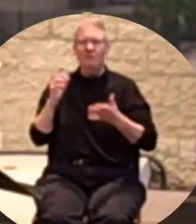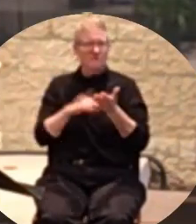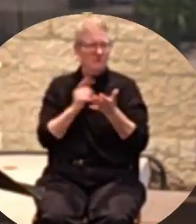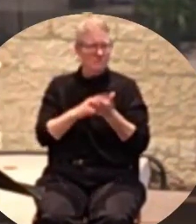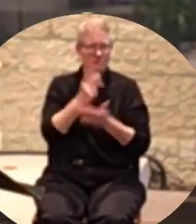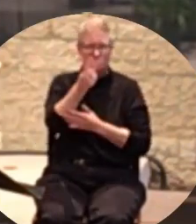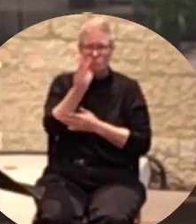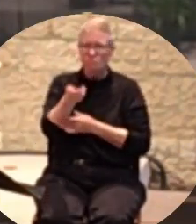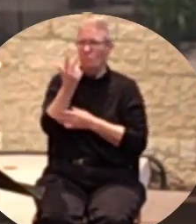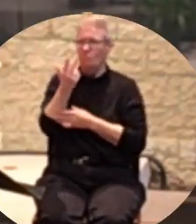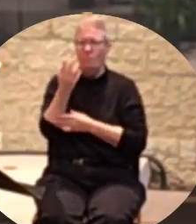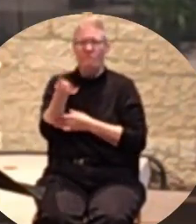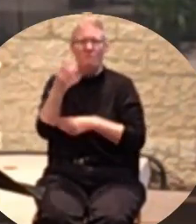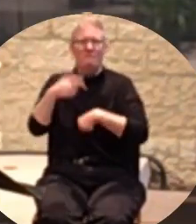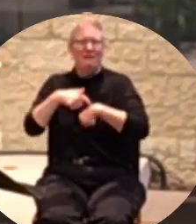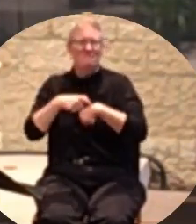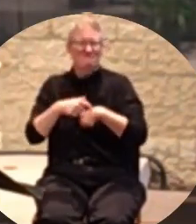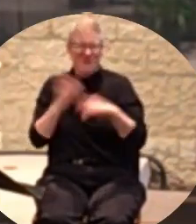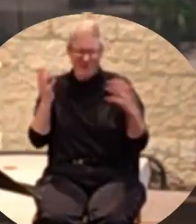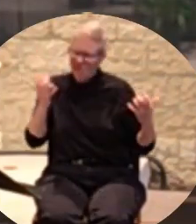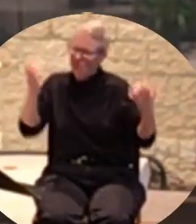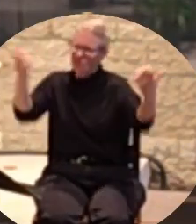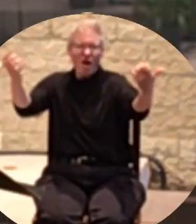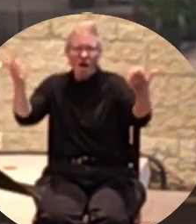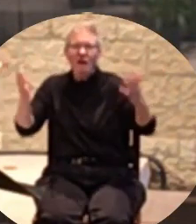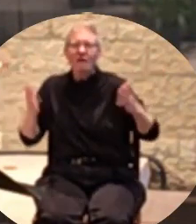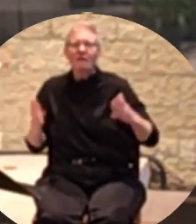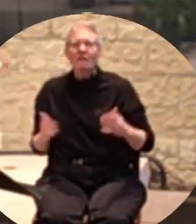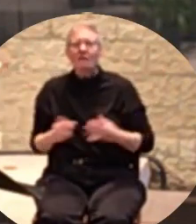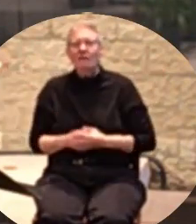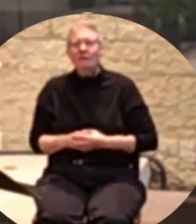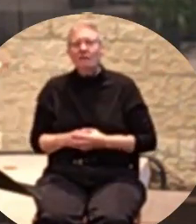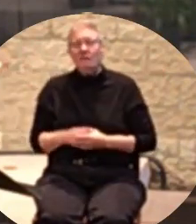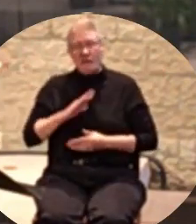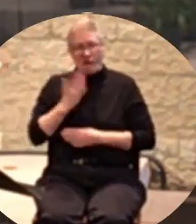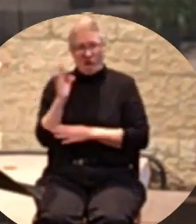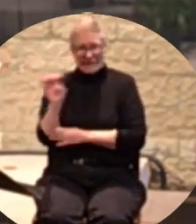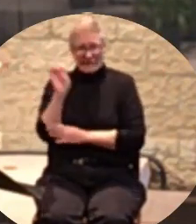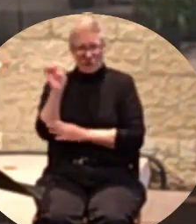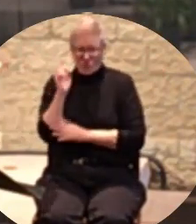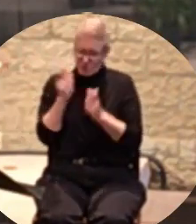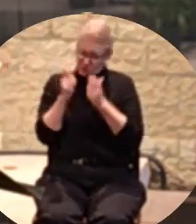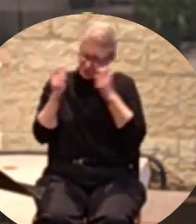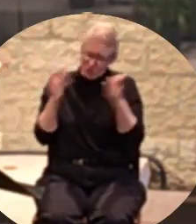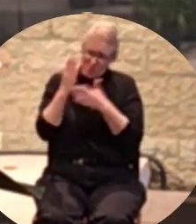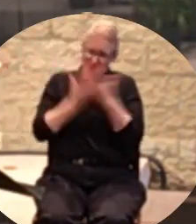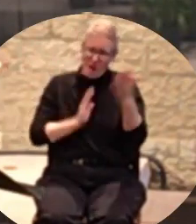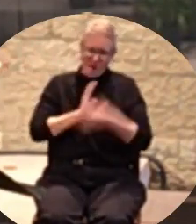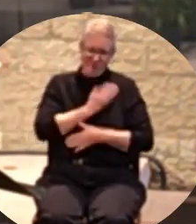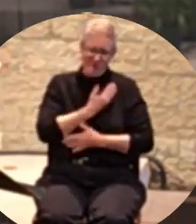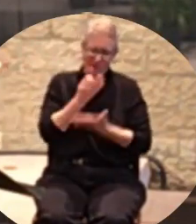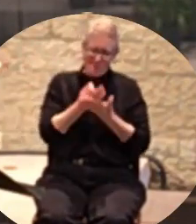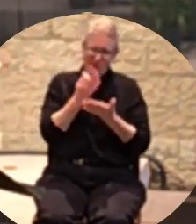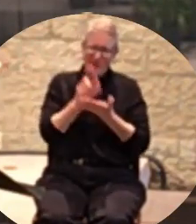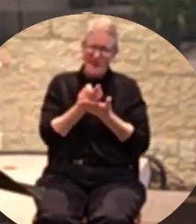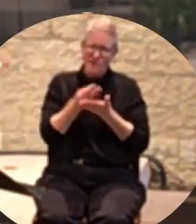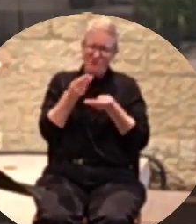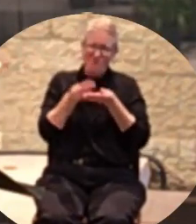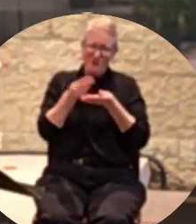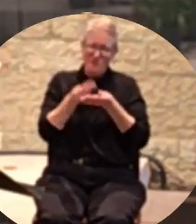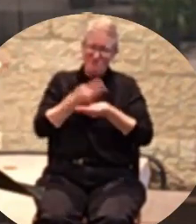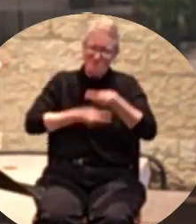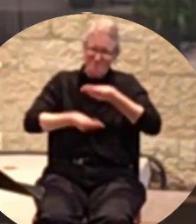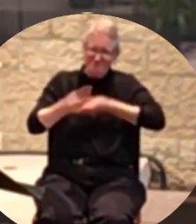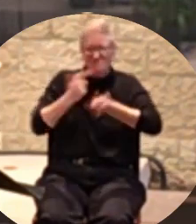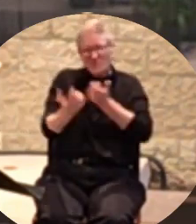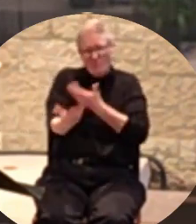And that our Easter is a huge part of our financial budget. So this morning, I'm going to invite